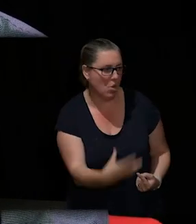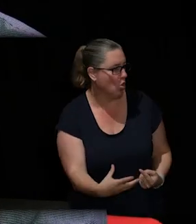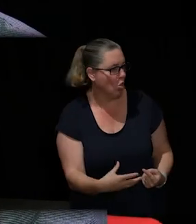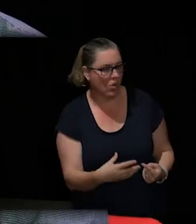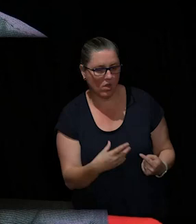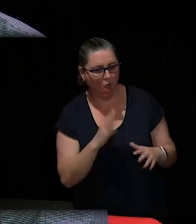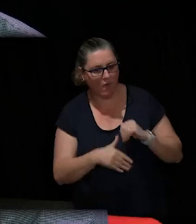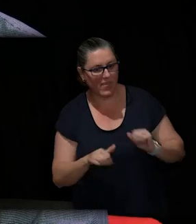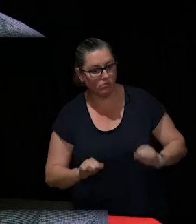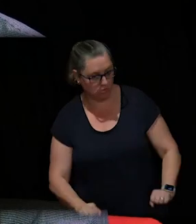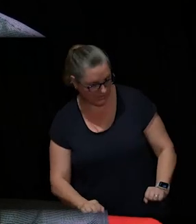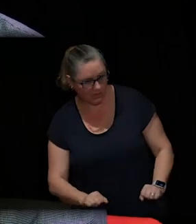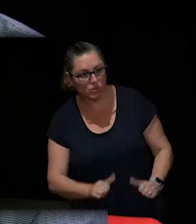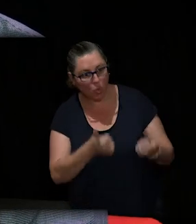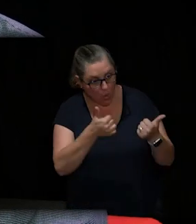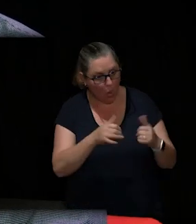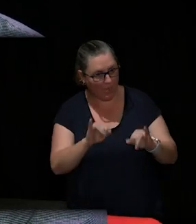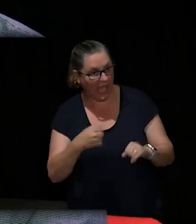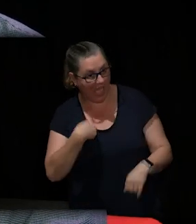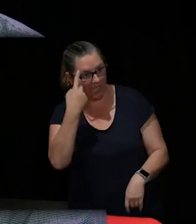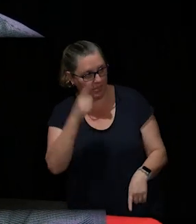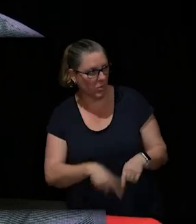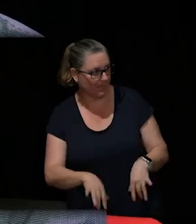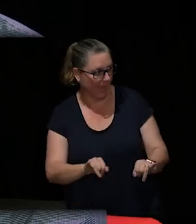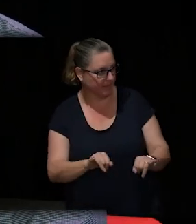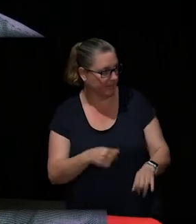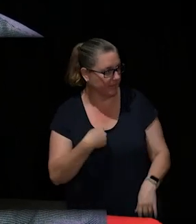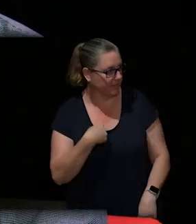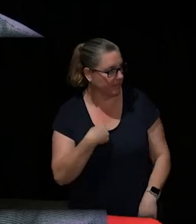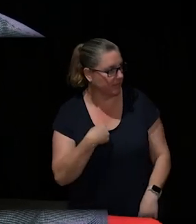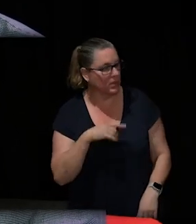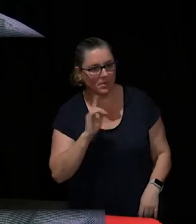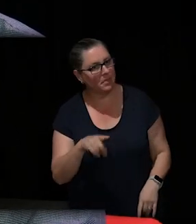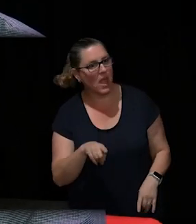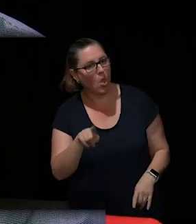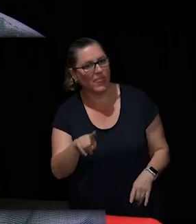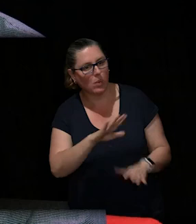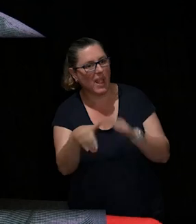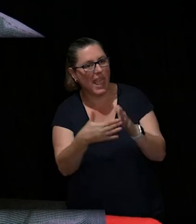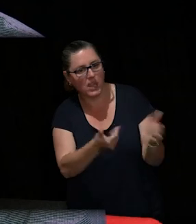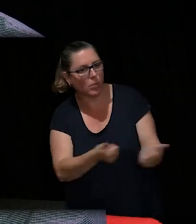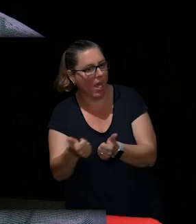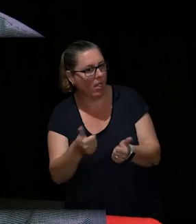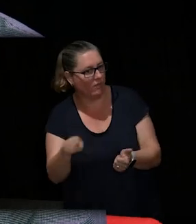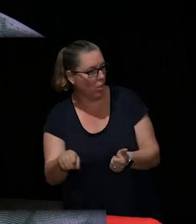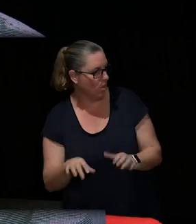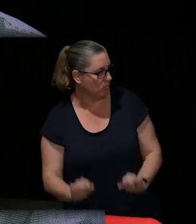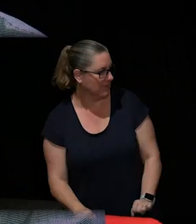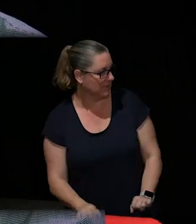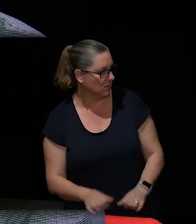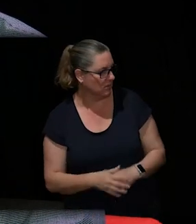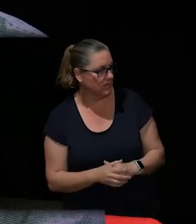to think most of it will be bad. So I don't think it will play out well for the president. And my hope is that it will prevent